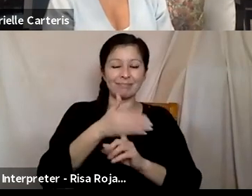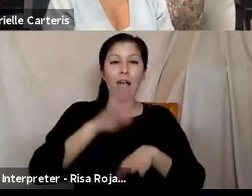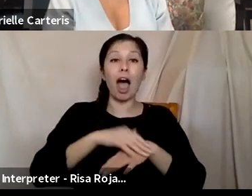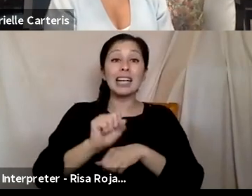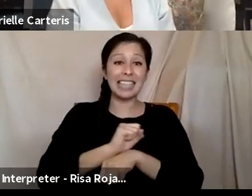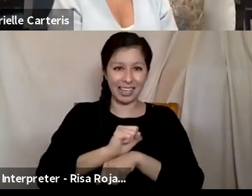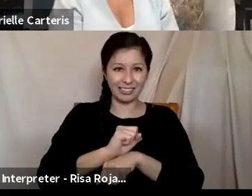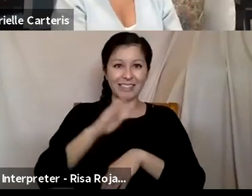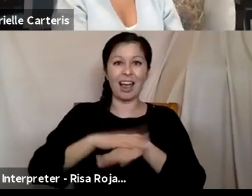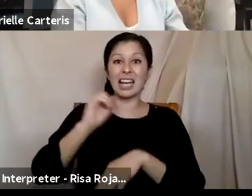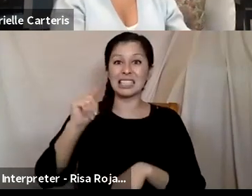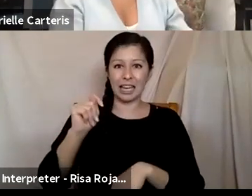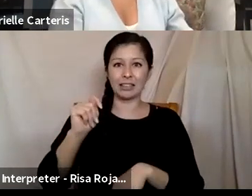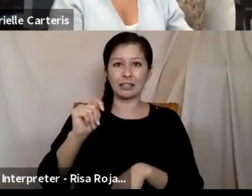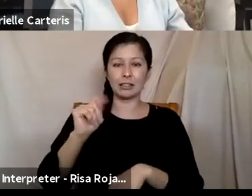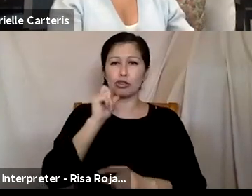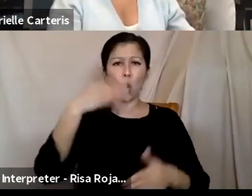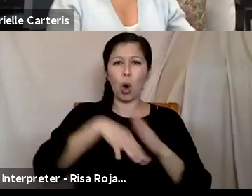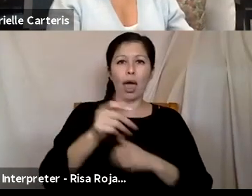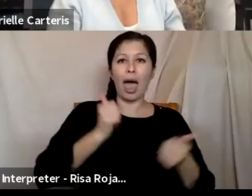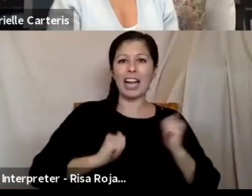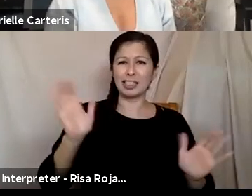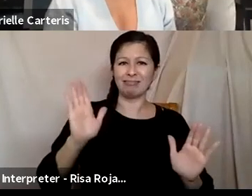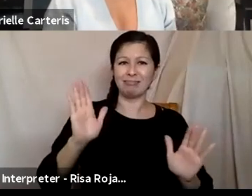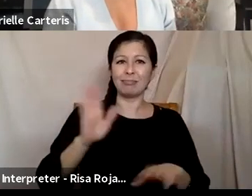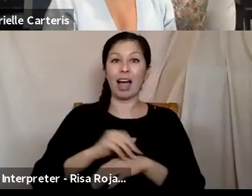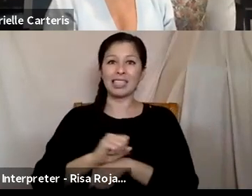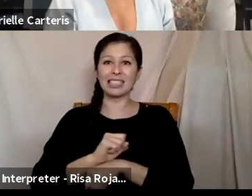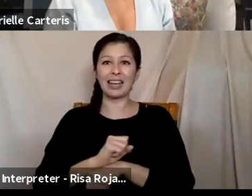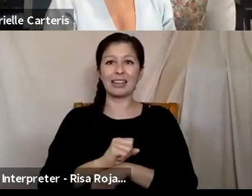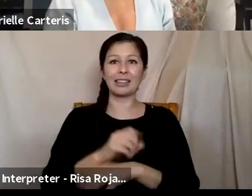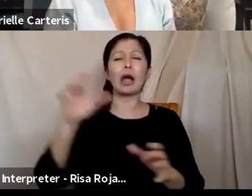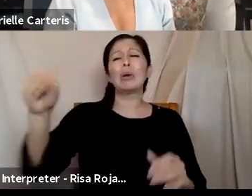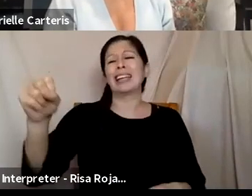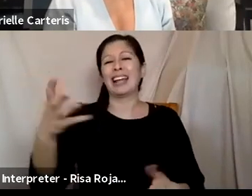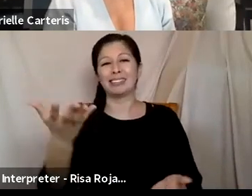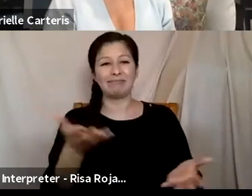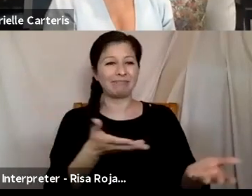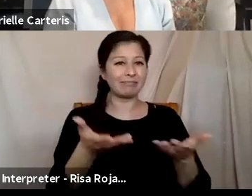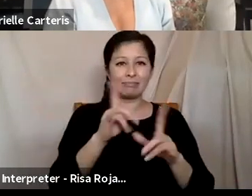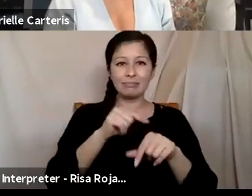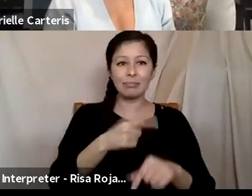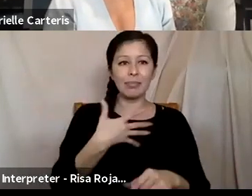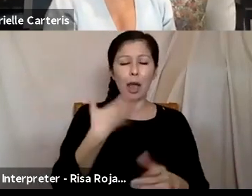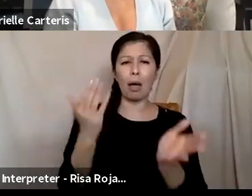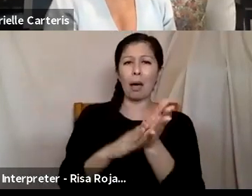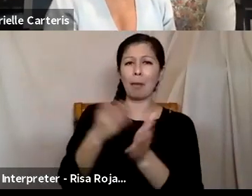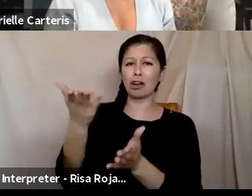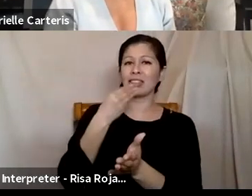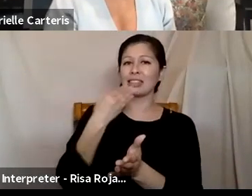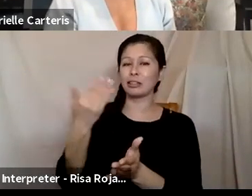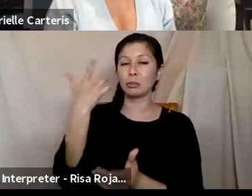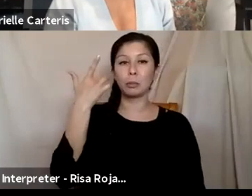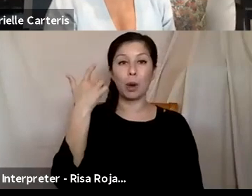feel that. On Totally set, agree. you don't come into the auditions. Well, I just, Gosh, yes, I I'm just sorry. need to applaud you and thank you,